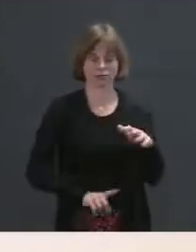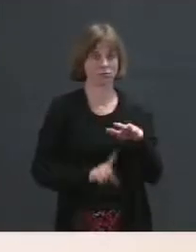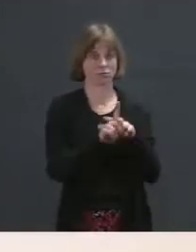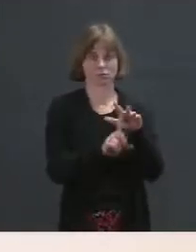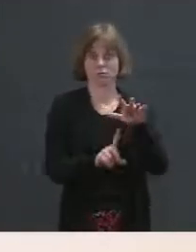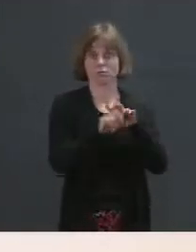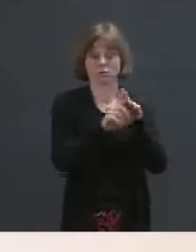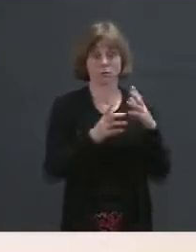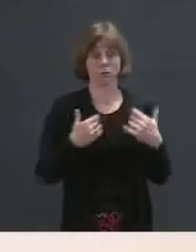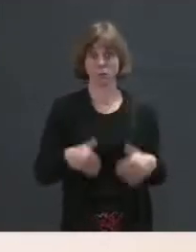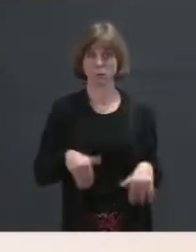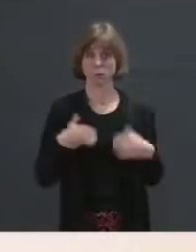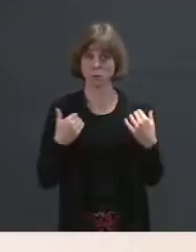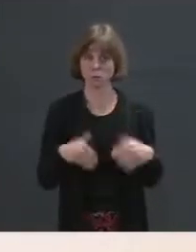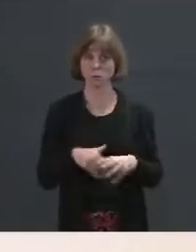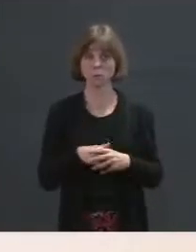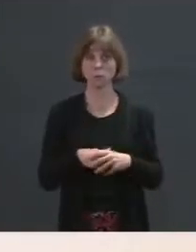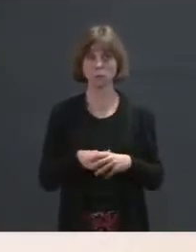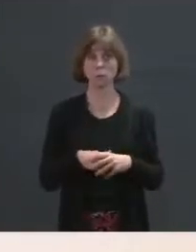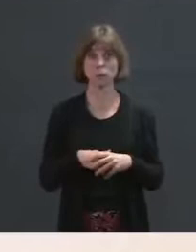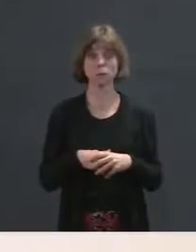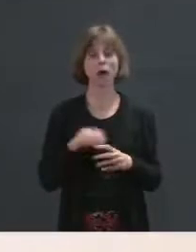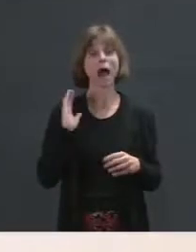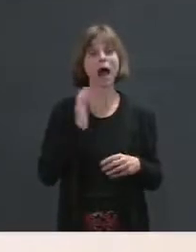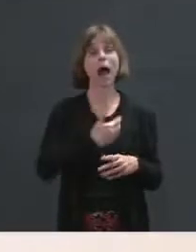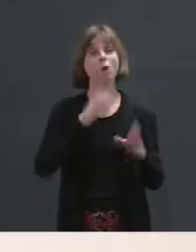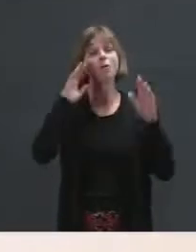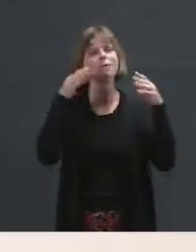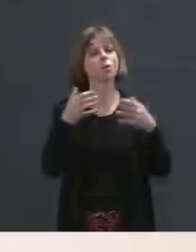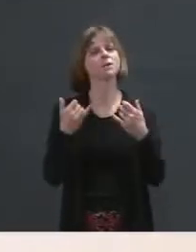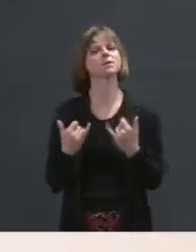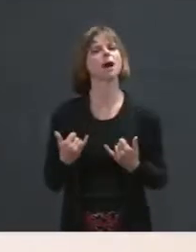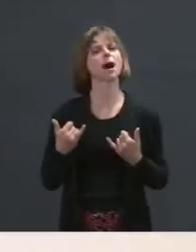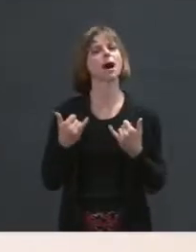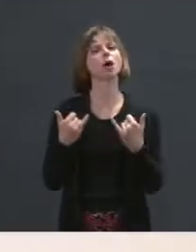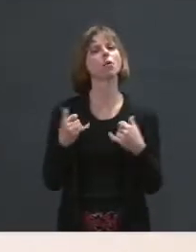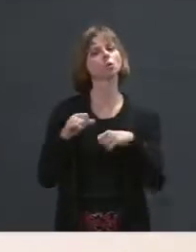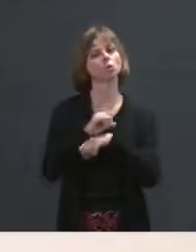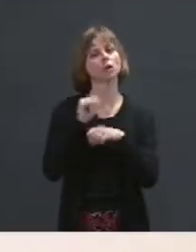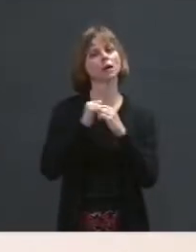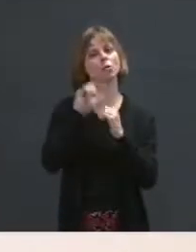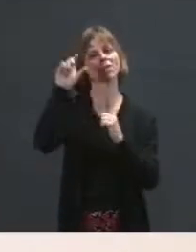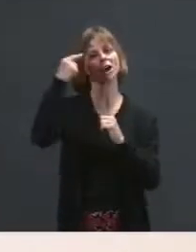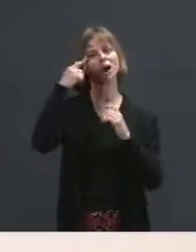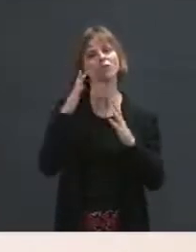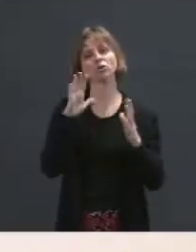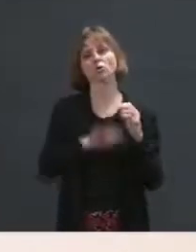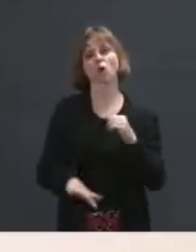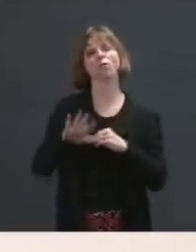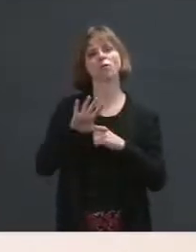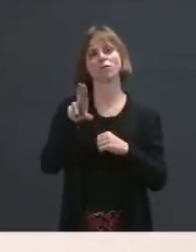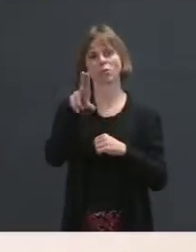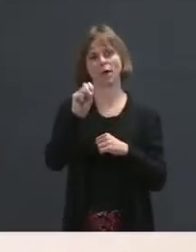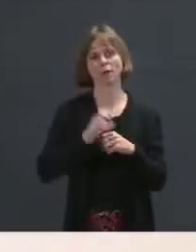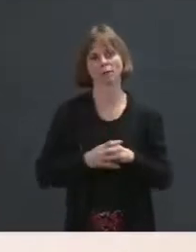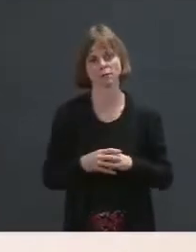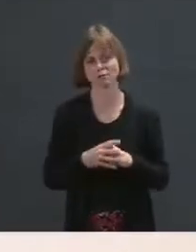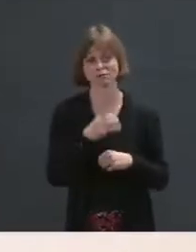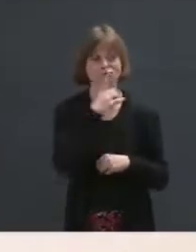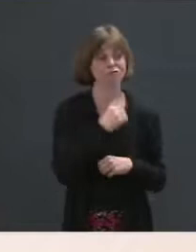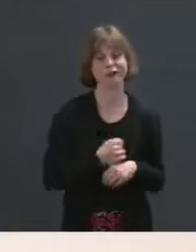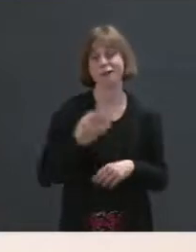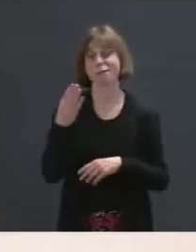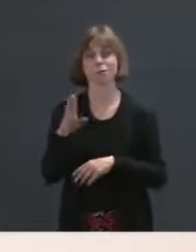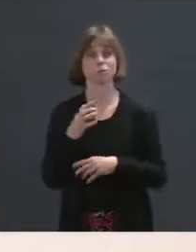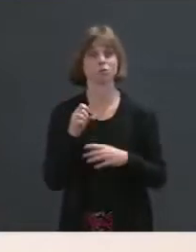say that our focus at this point in time is on working with governors from across the country, from red states and blue